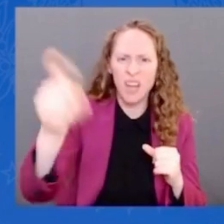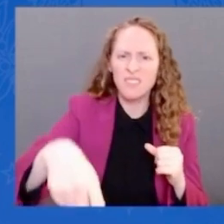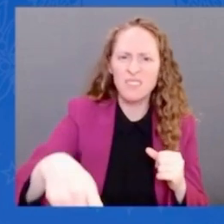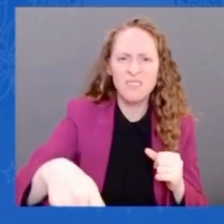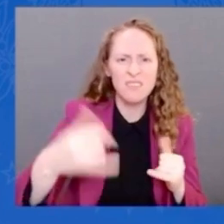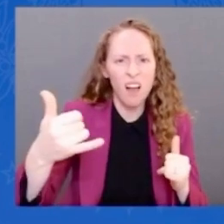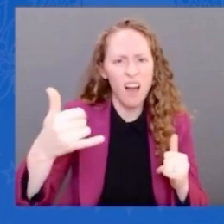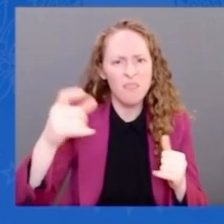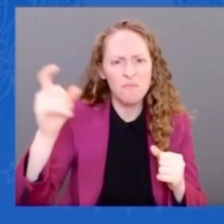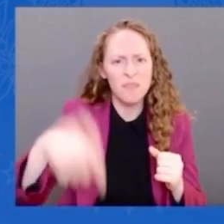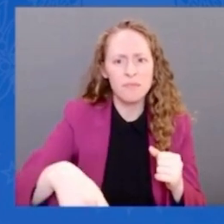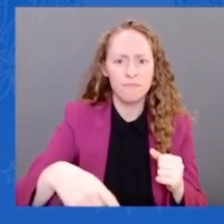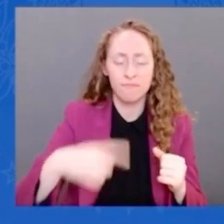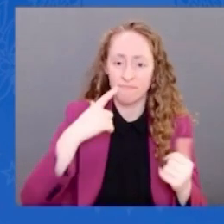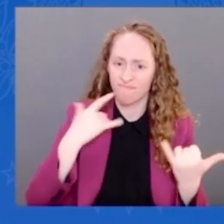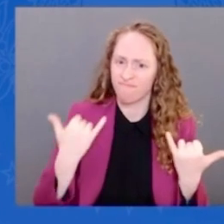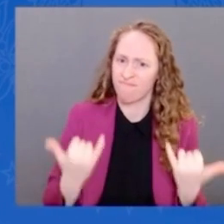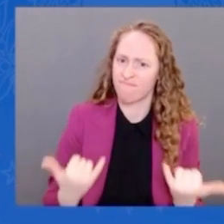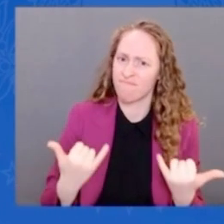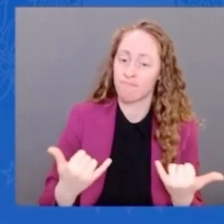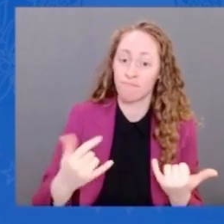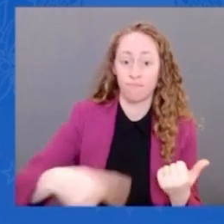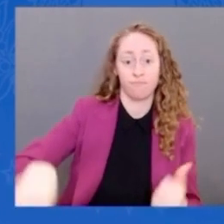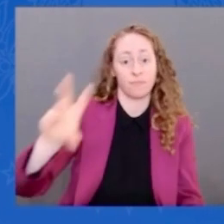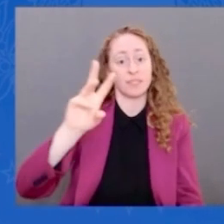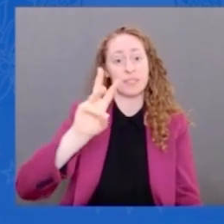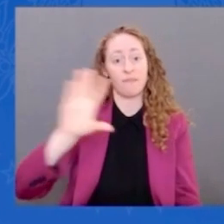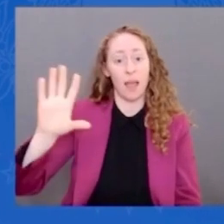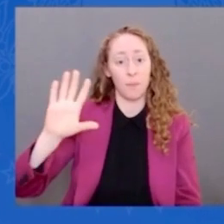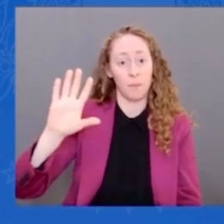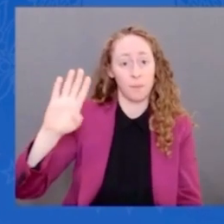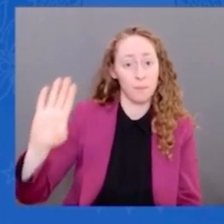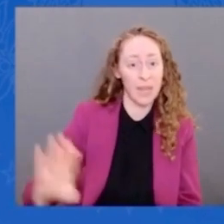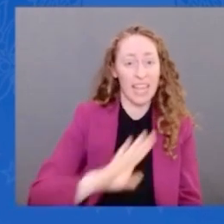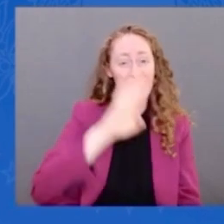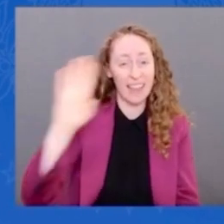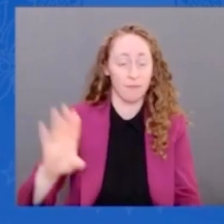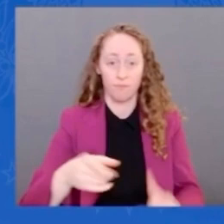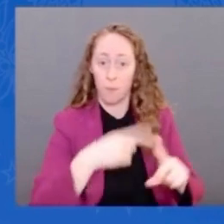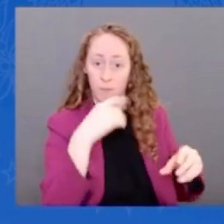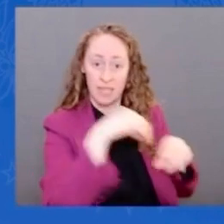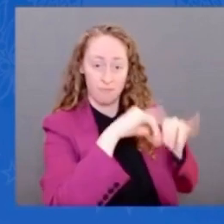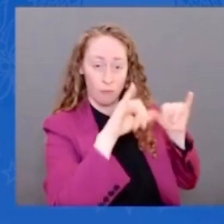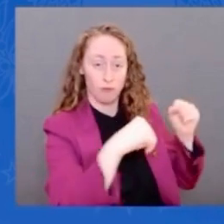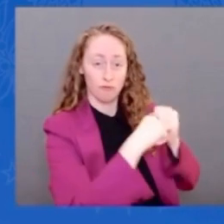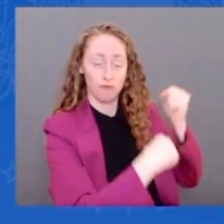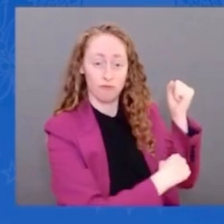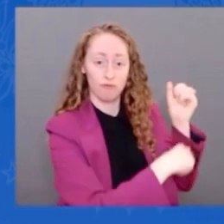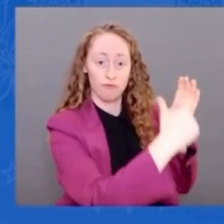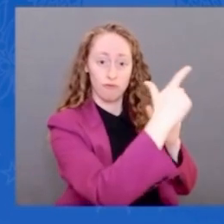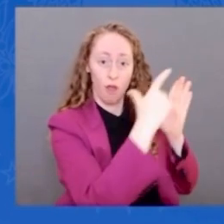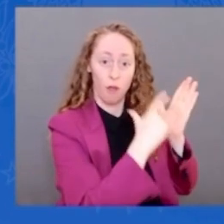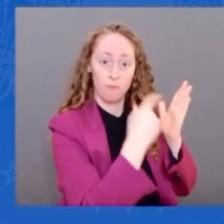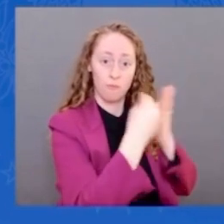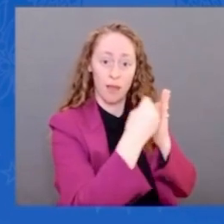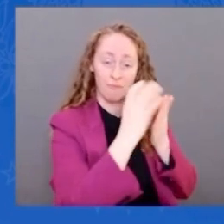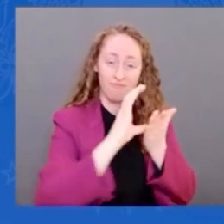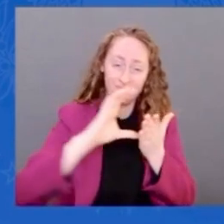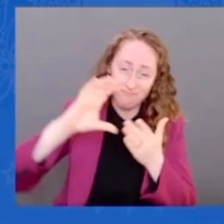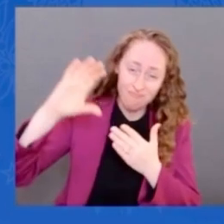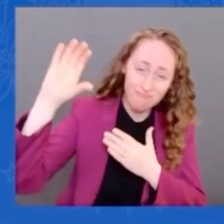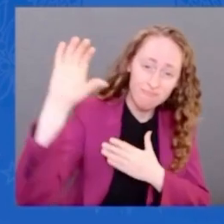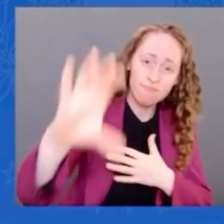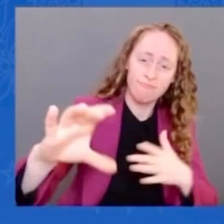$65 billion to make sure we expand access to broadband internet in every region of the country, urban, suburban, and